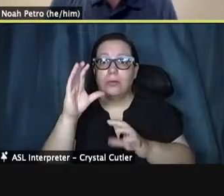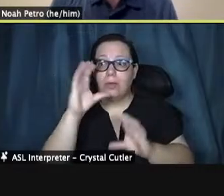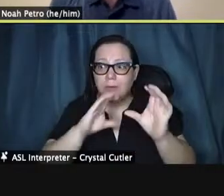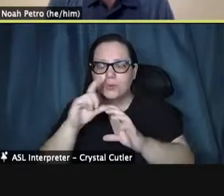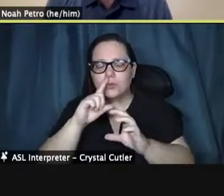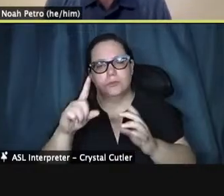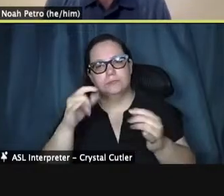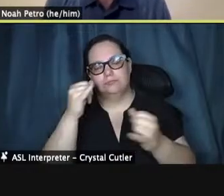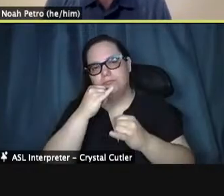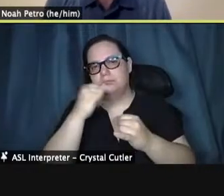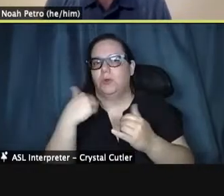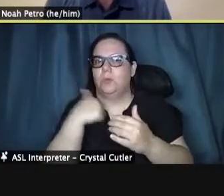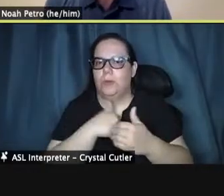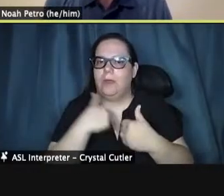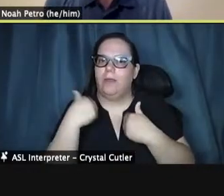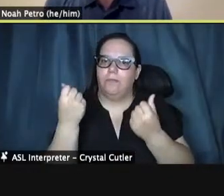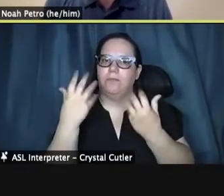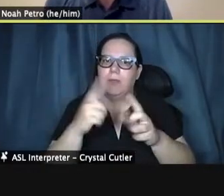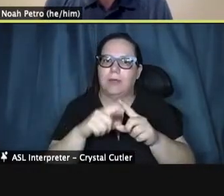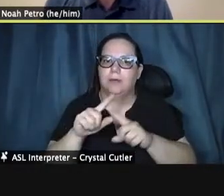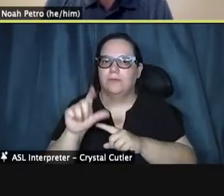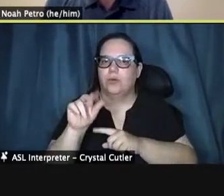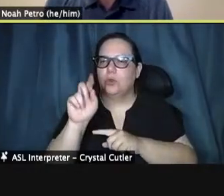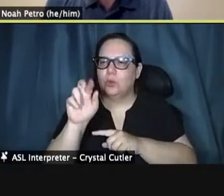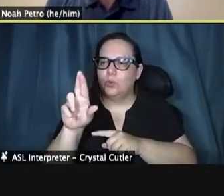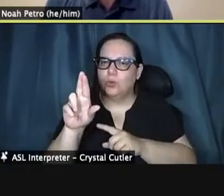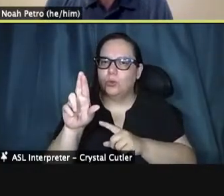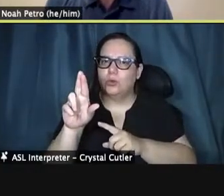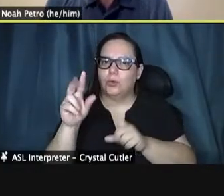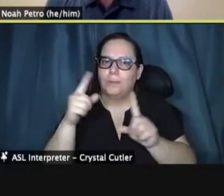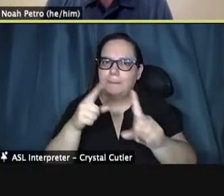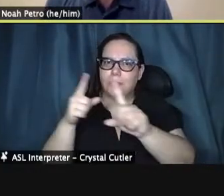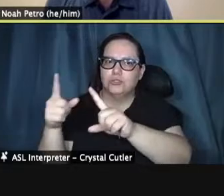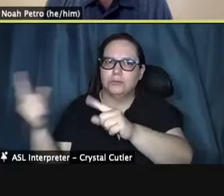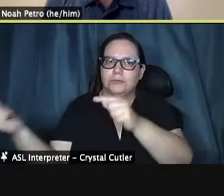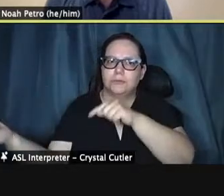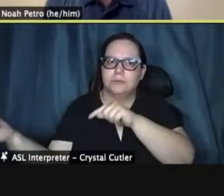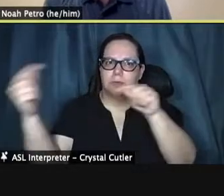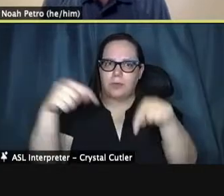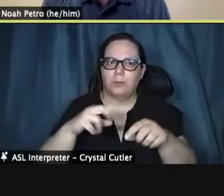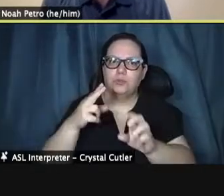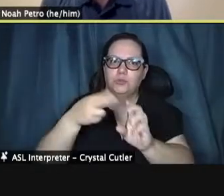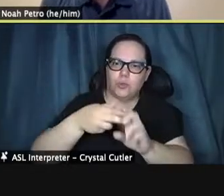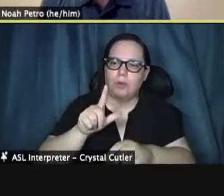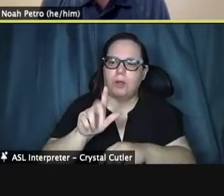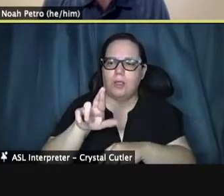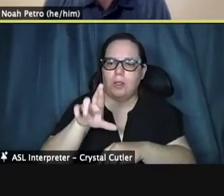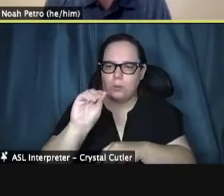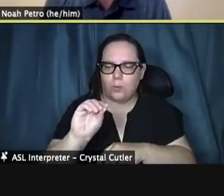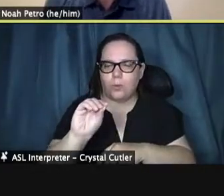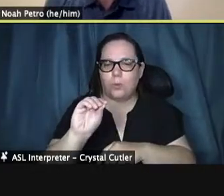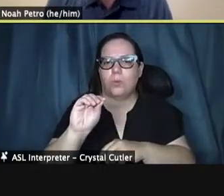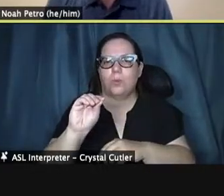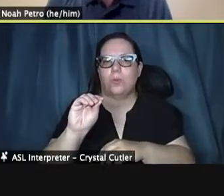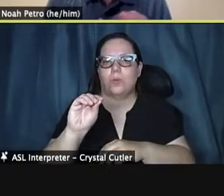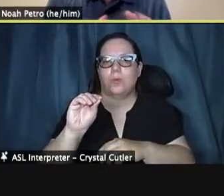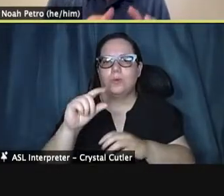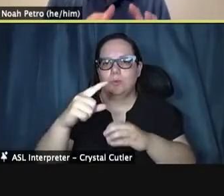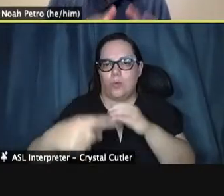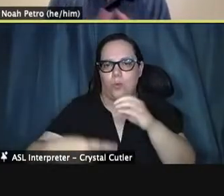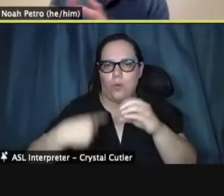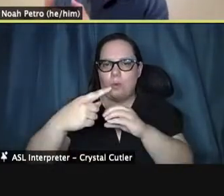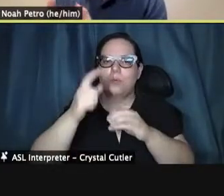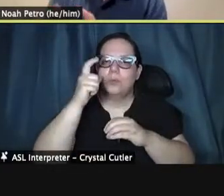lunar missions that are coming to join LRO in orbit at the moon, as well as obviously missions to the lunar surface. And so